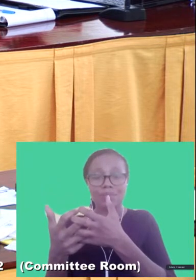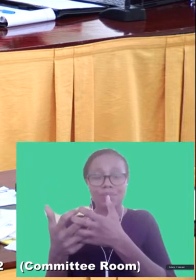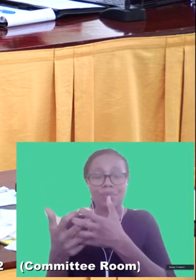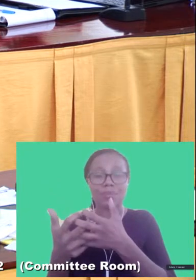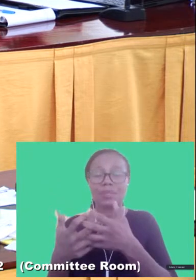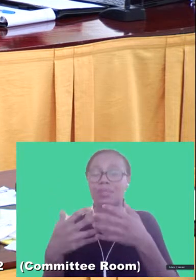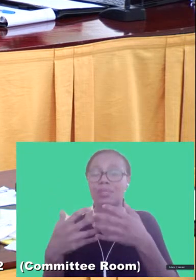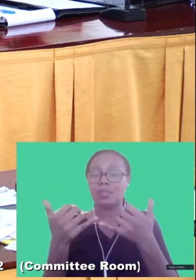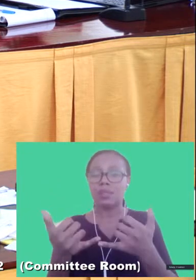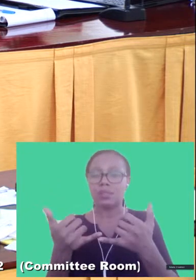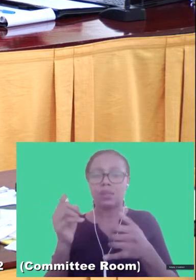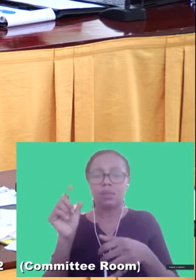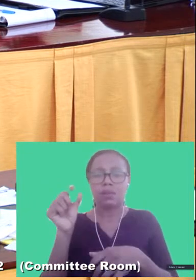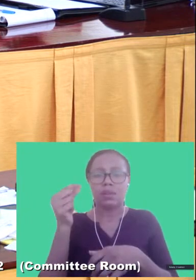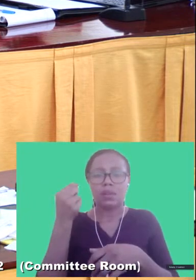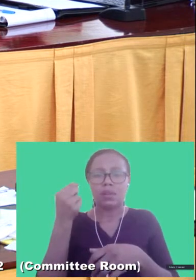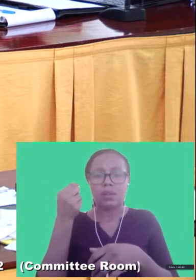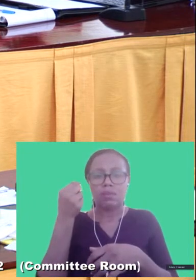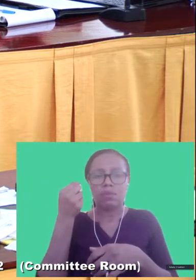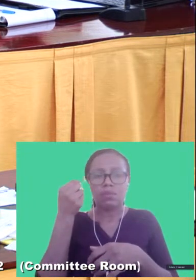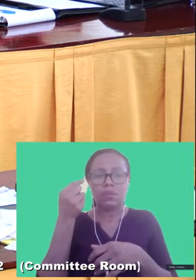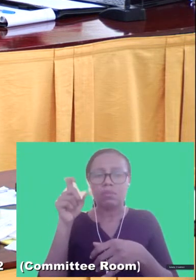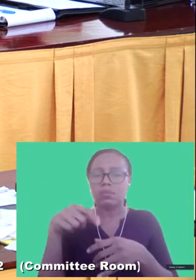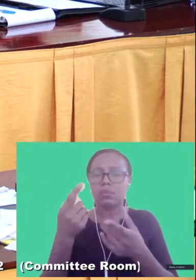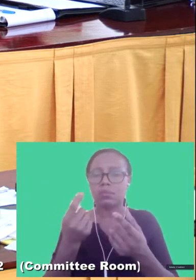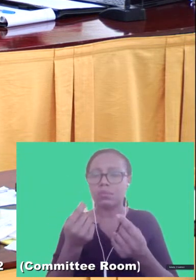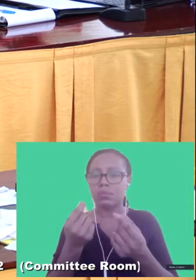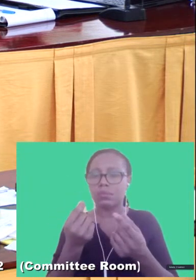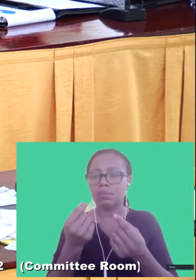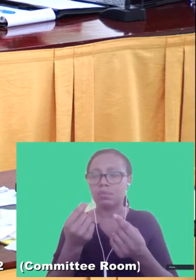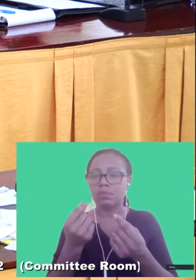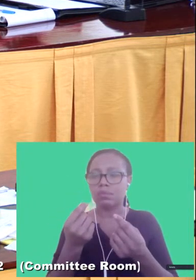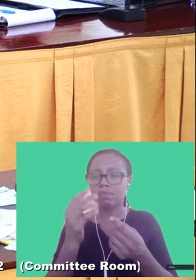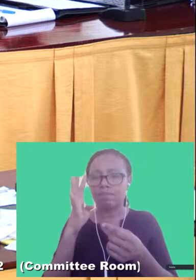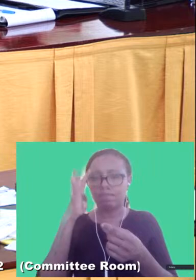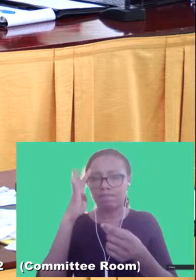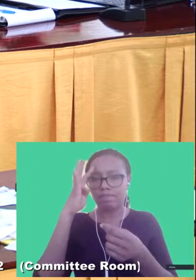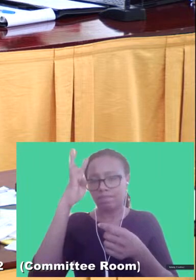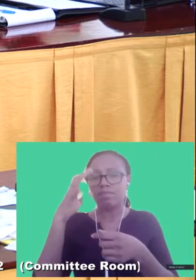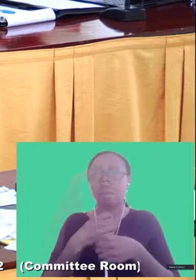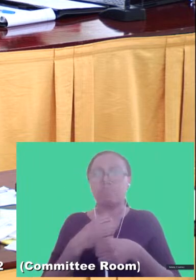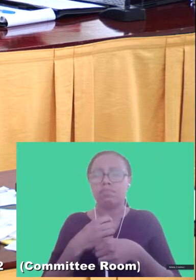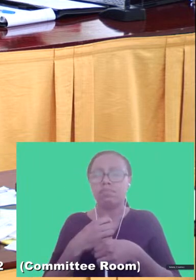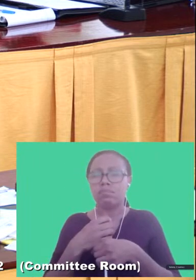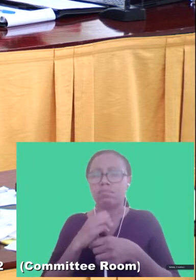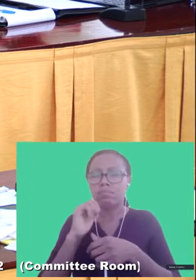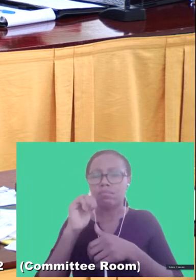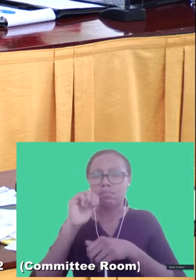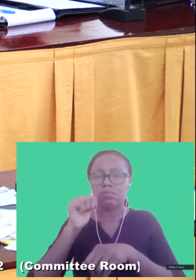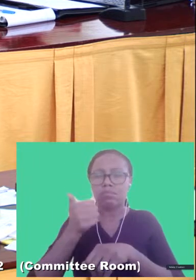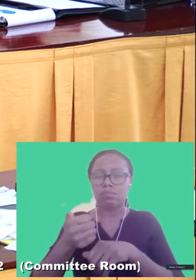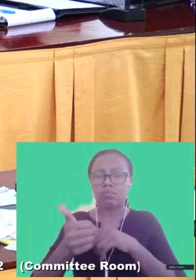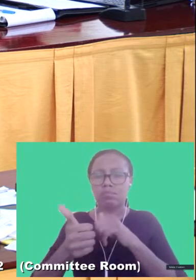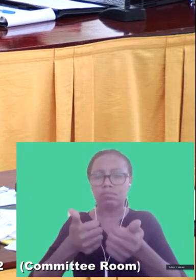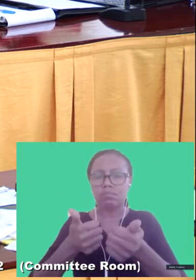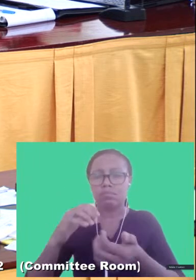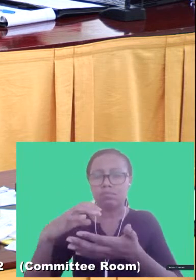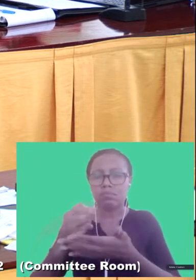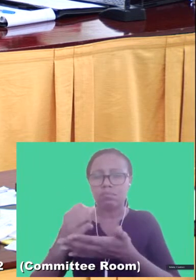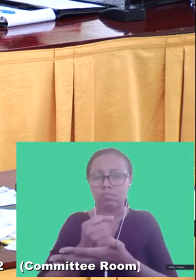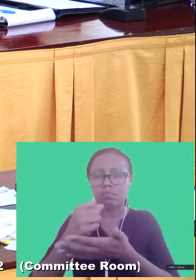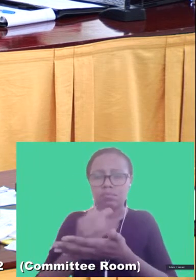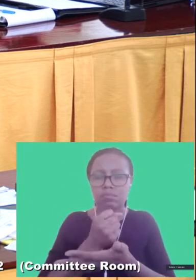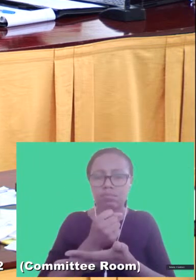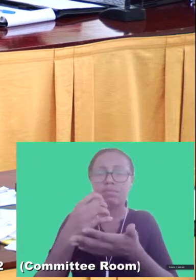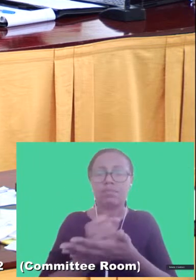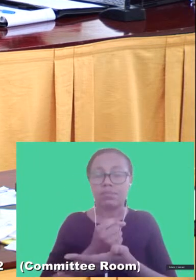You would no doubt have heard, Honourable Member, the naysayers who sometimes may mean well but are not